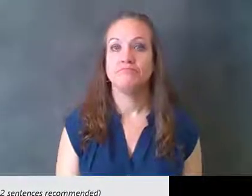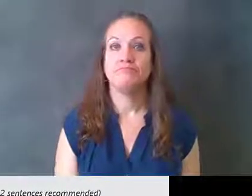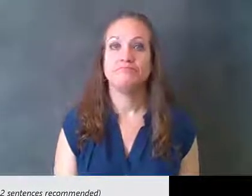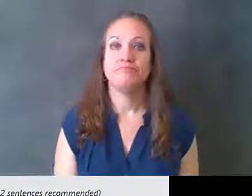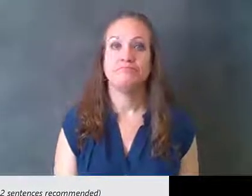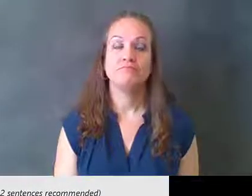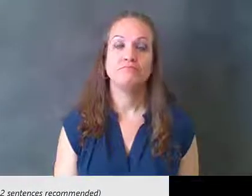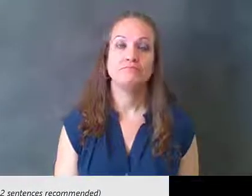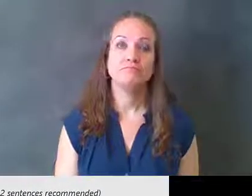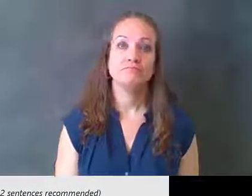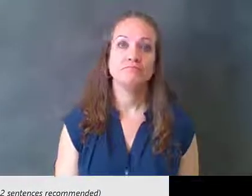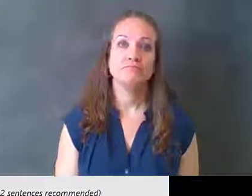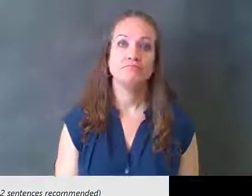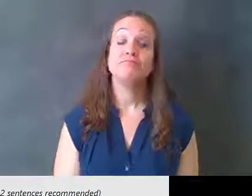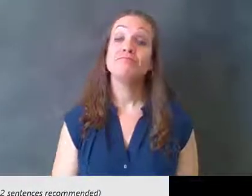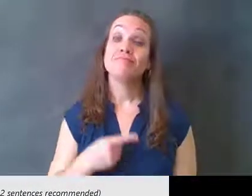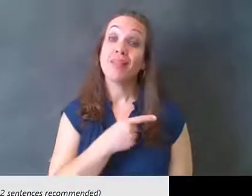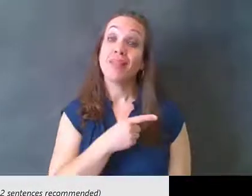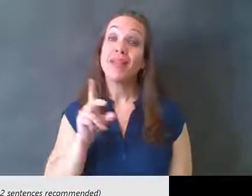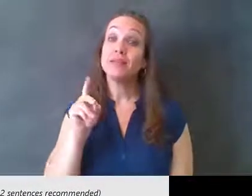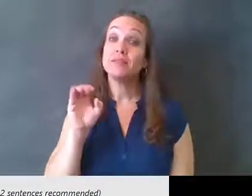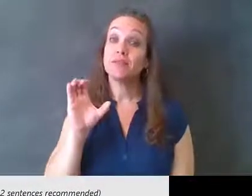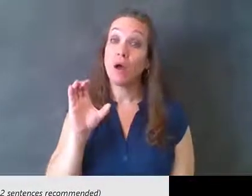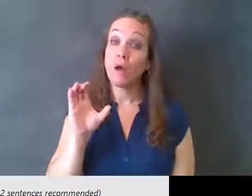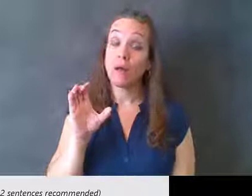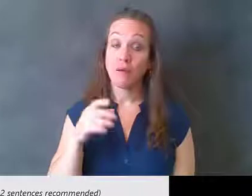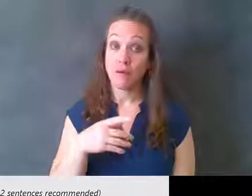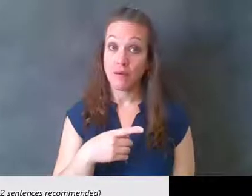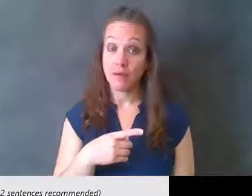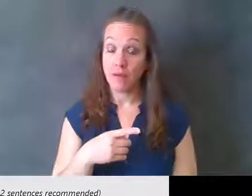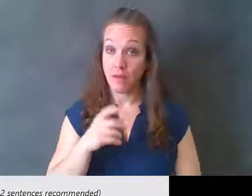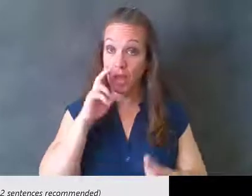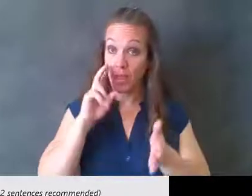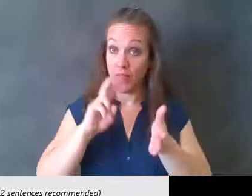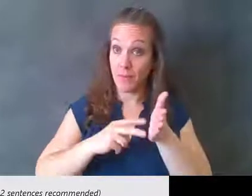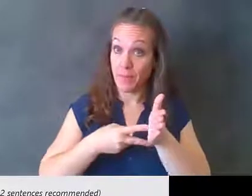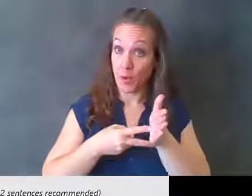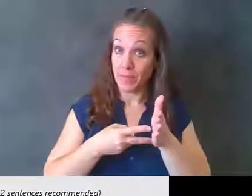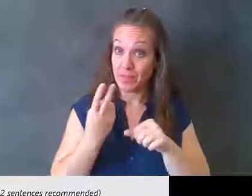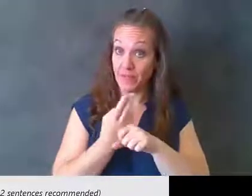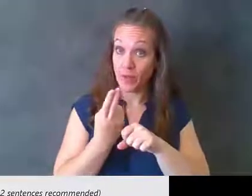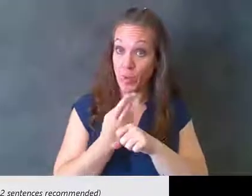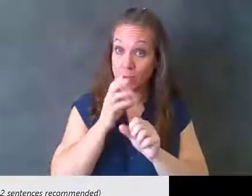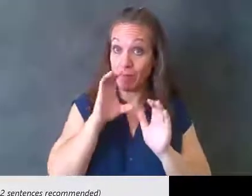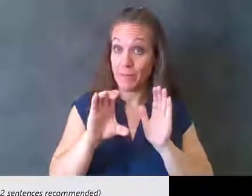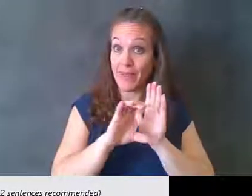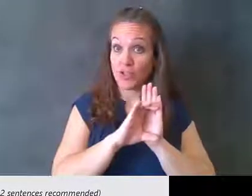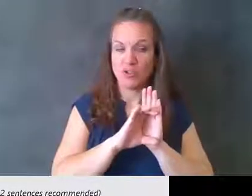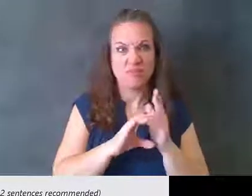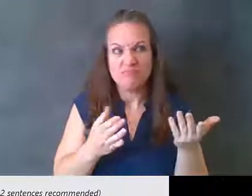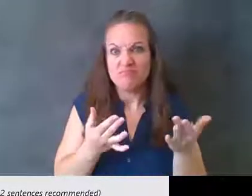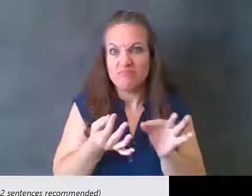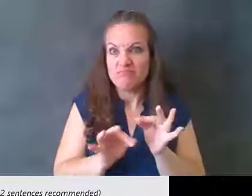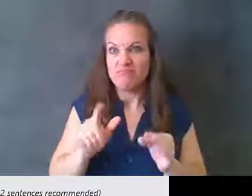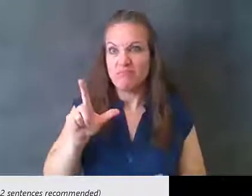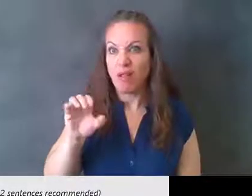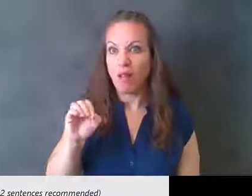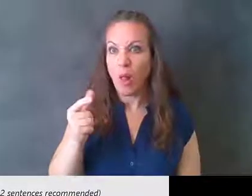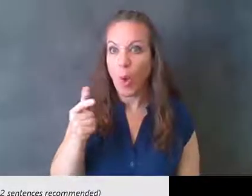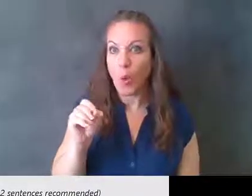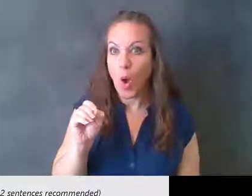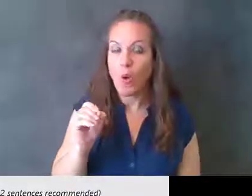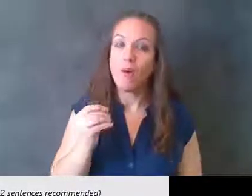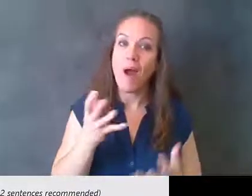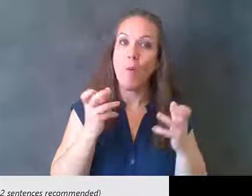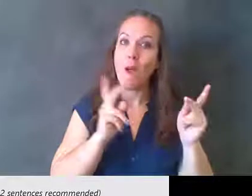So for this document, the purpose of this image in this document is it's just a logo. I want folks to be able to